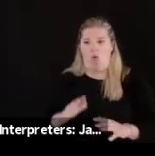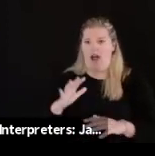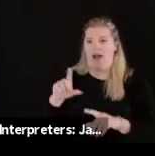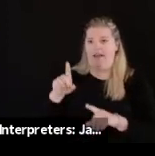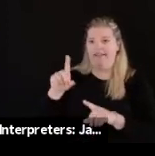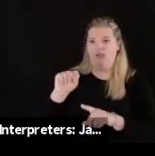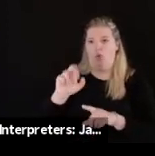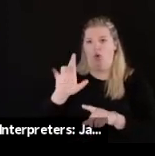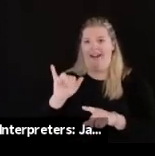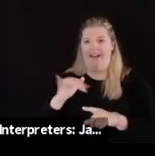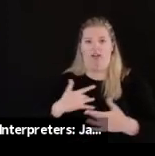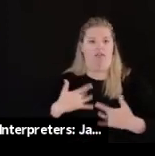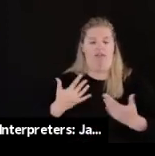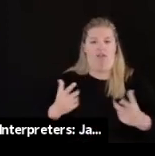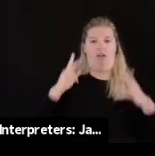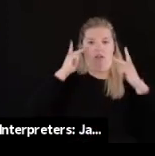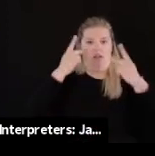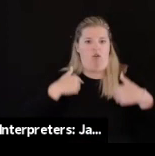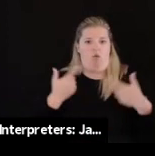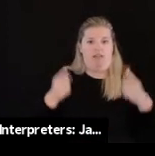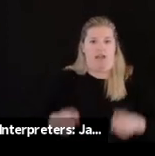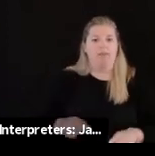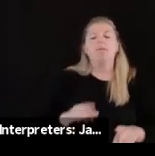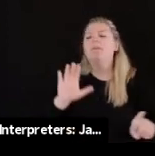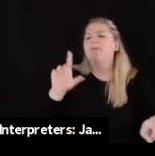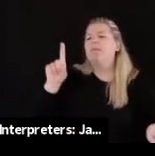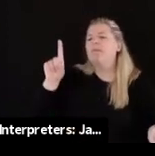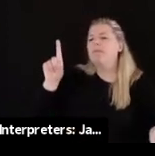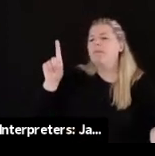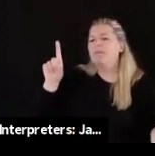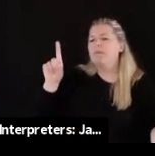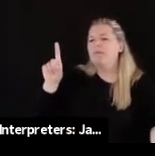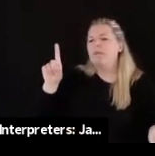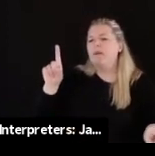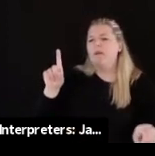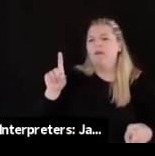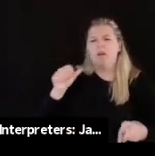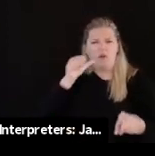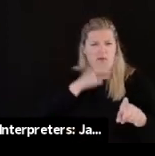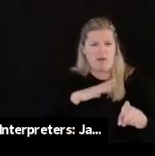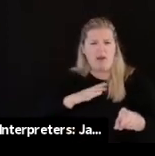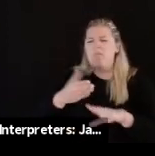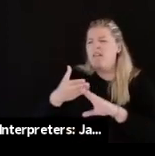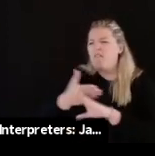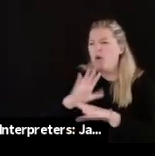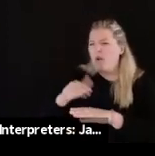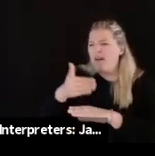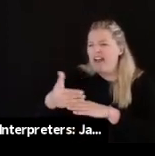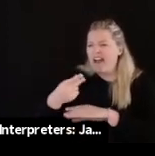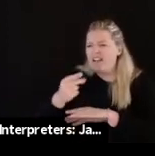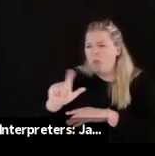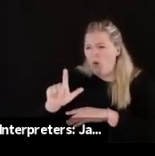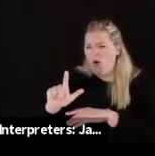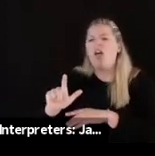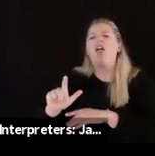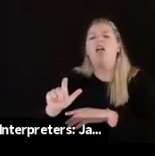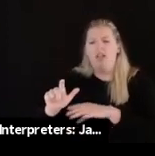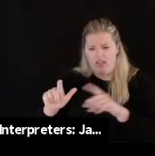screen. Okay. Nubia, before you get to your next poll, just a quick note. The